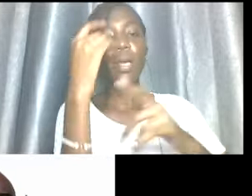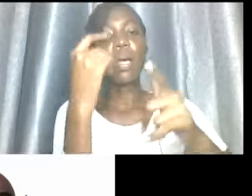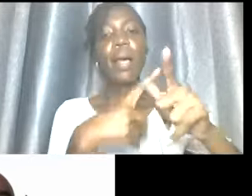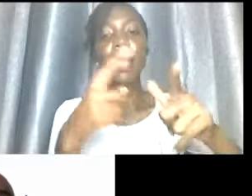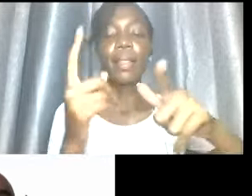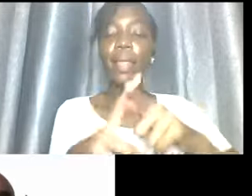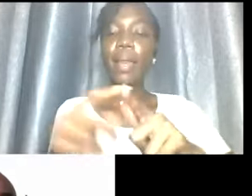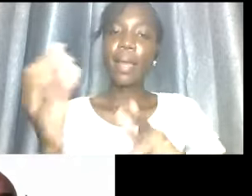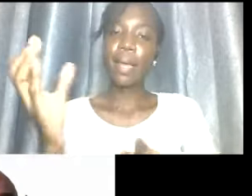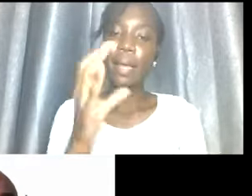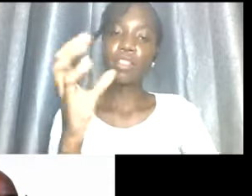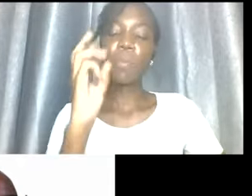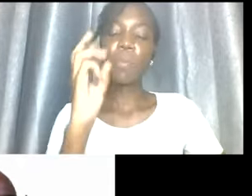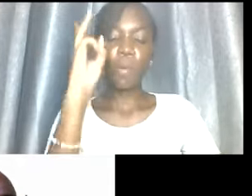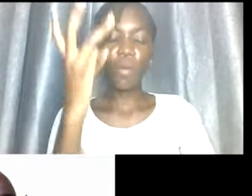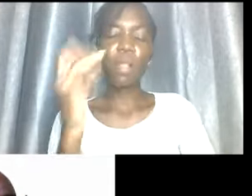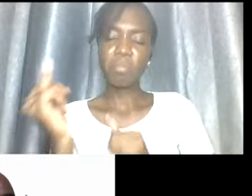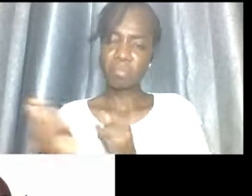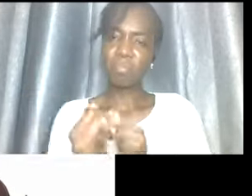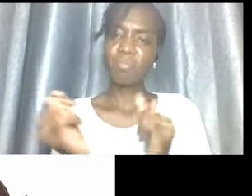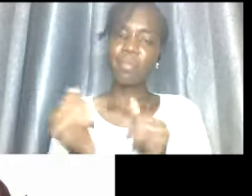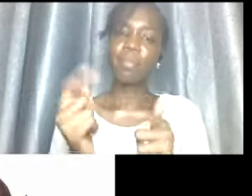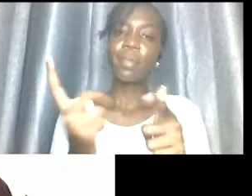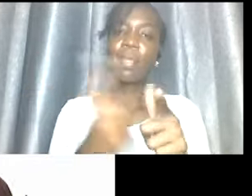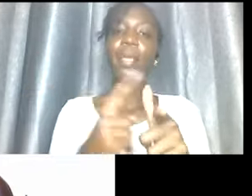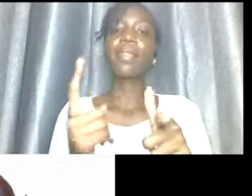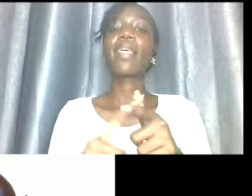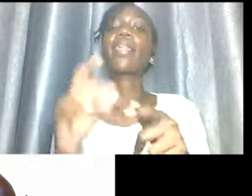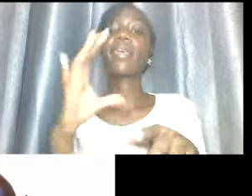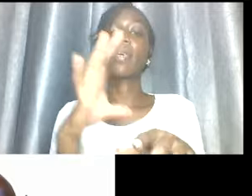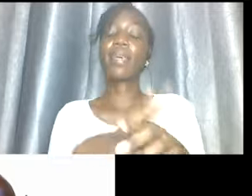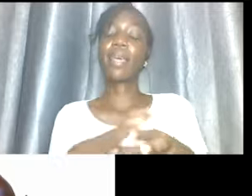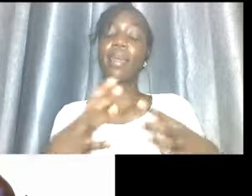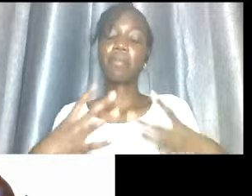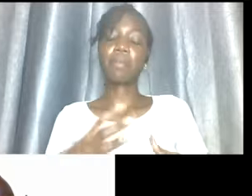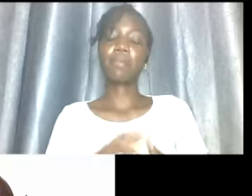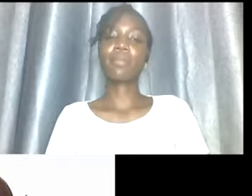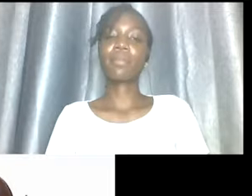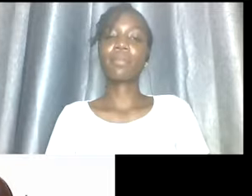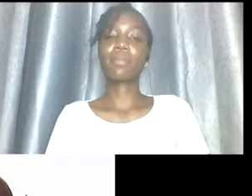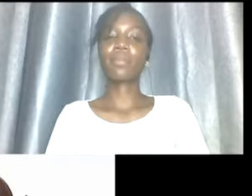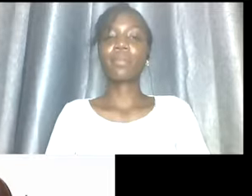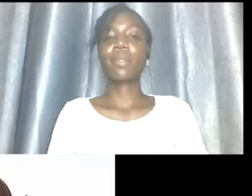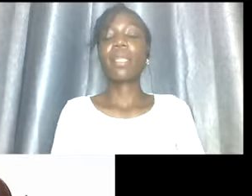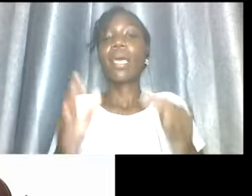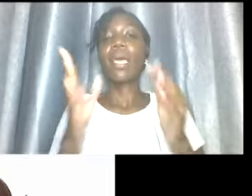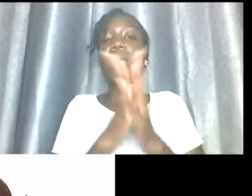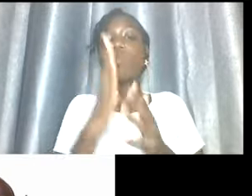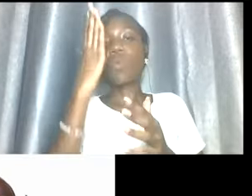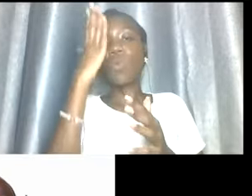service that we provide at Triton Solutions Enterprises. And you know what?